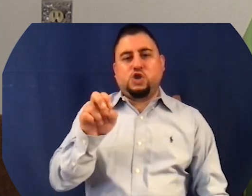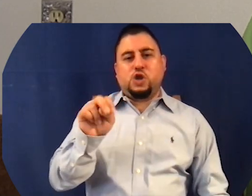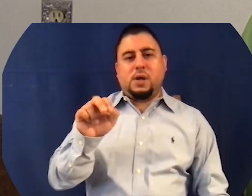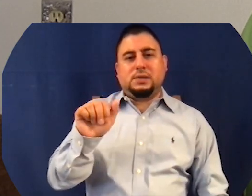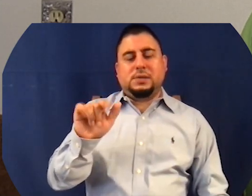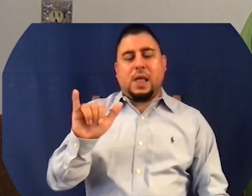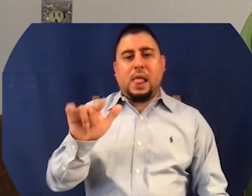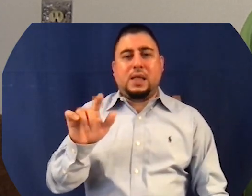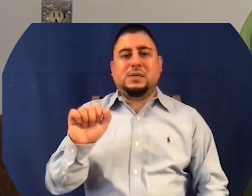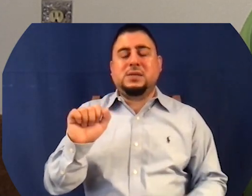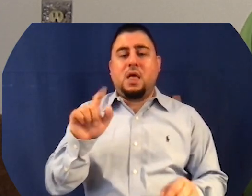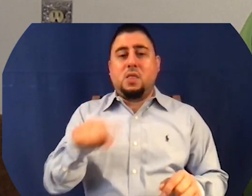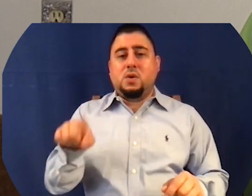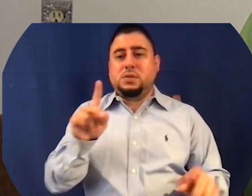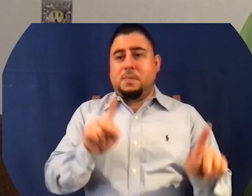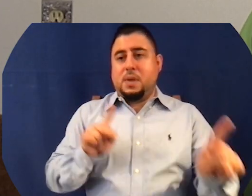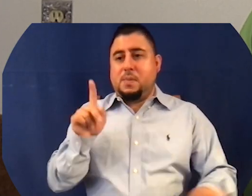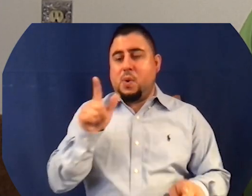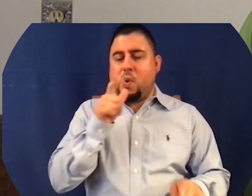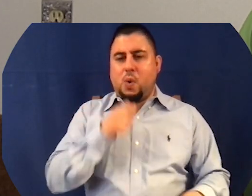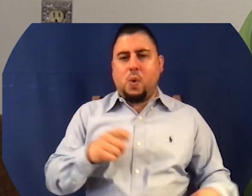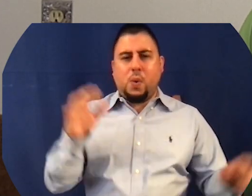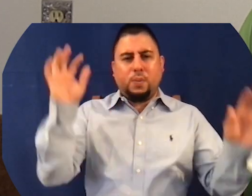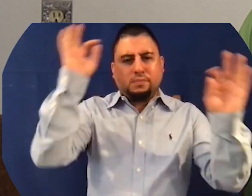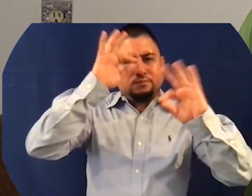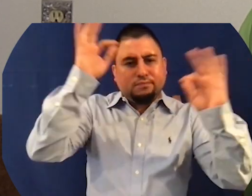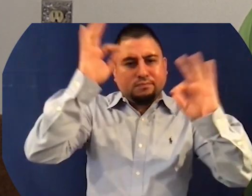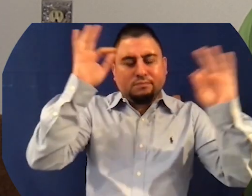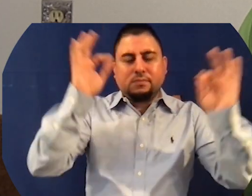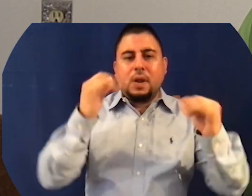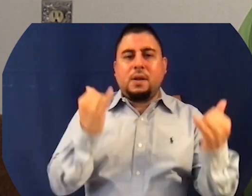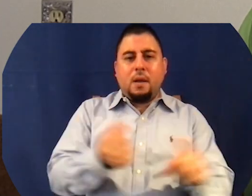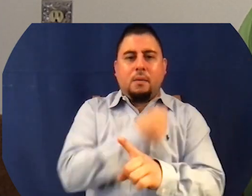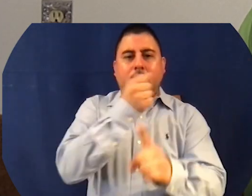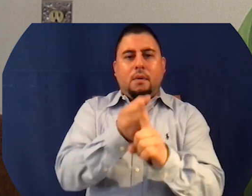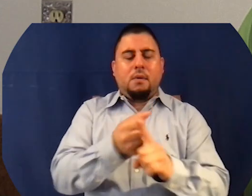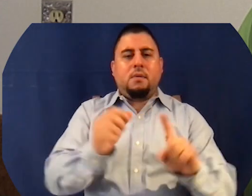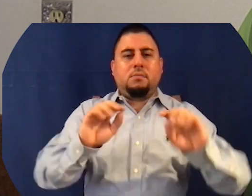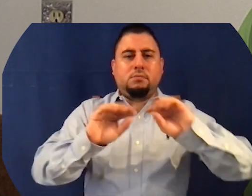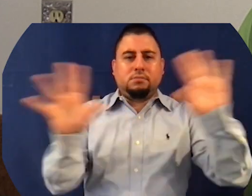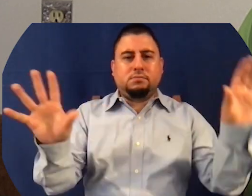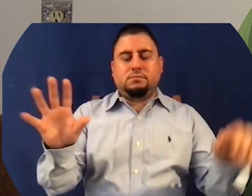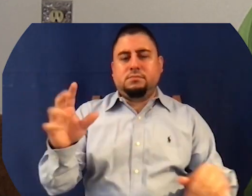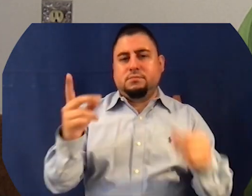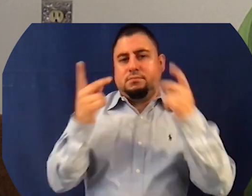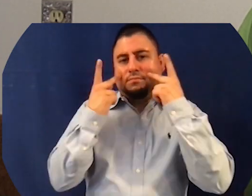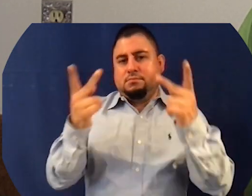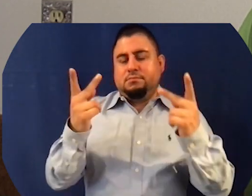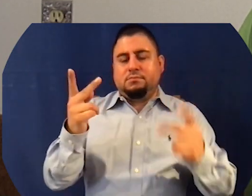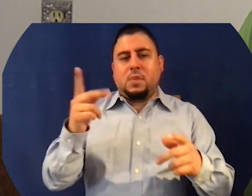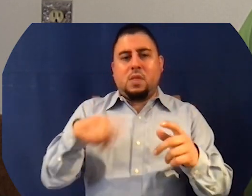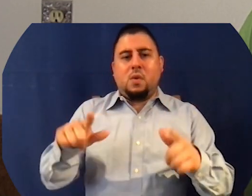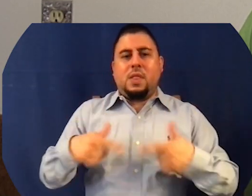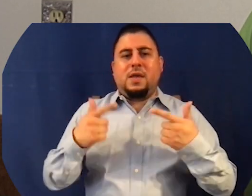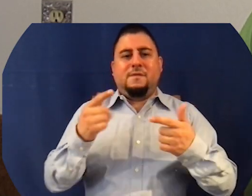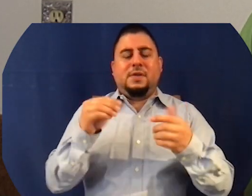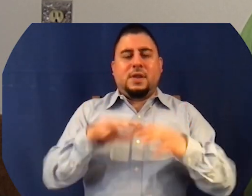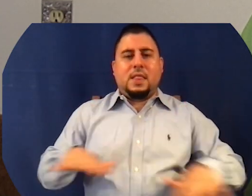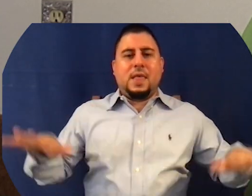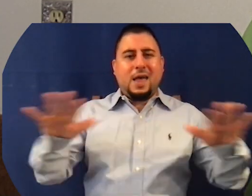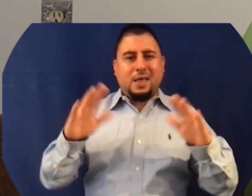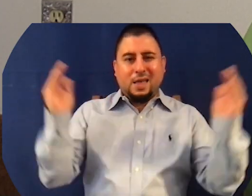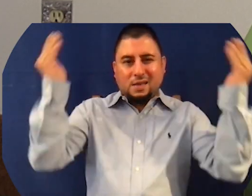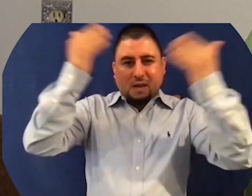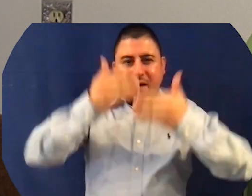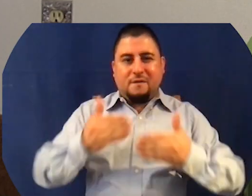The people who sit in darkness have seen a great light. On those dwelling in a land overshadowed